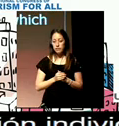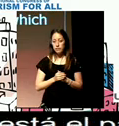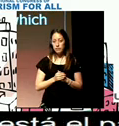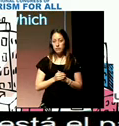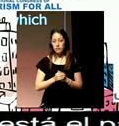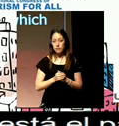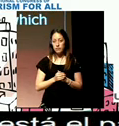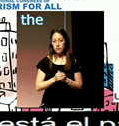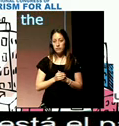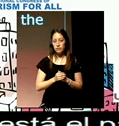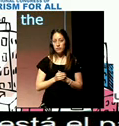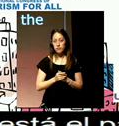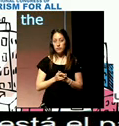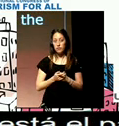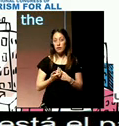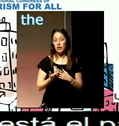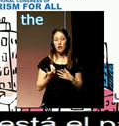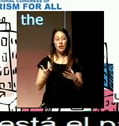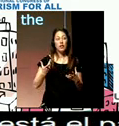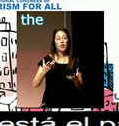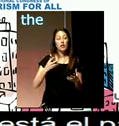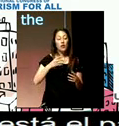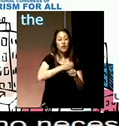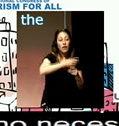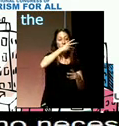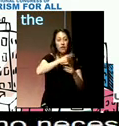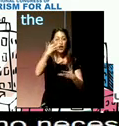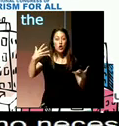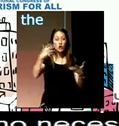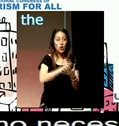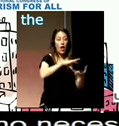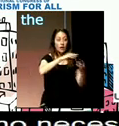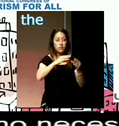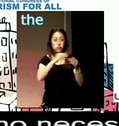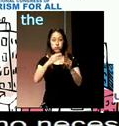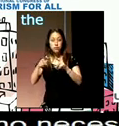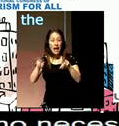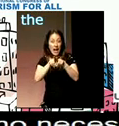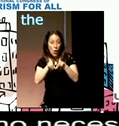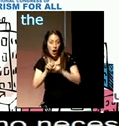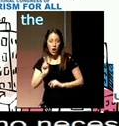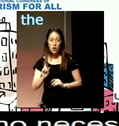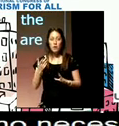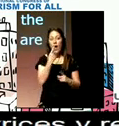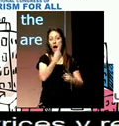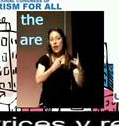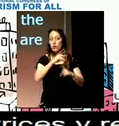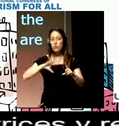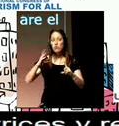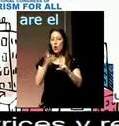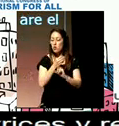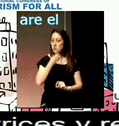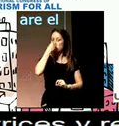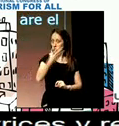regulations, but nonetheless are elegant solutions. And of course information, finally, which